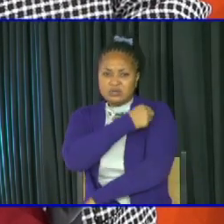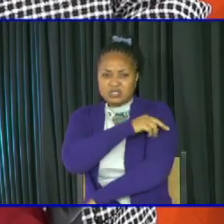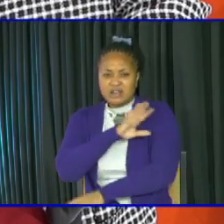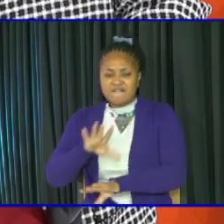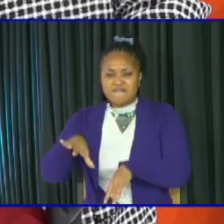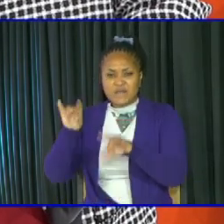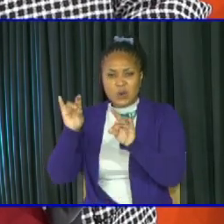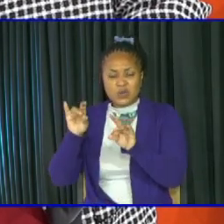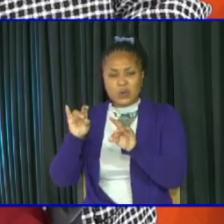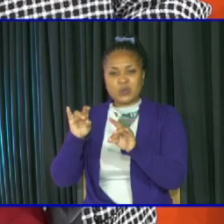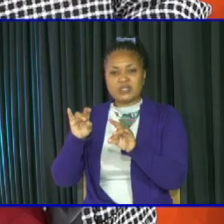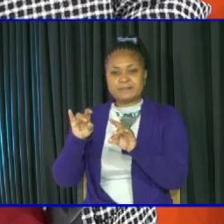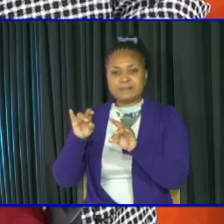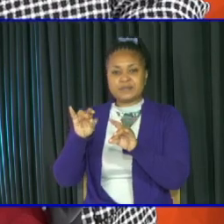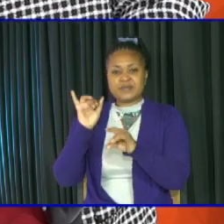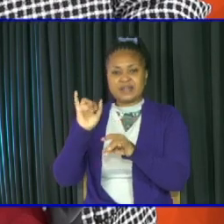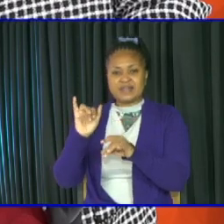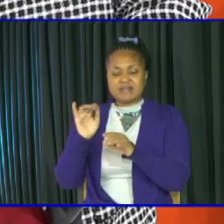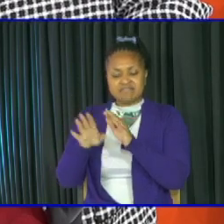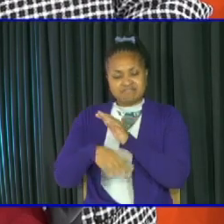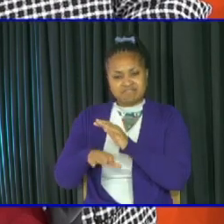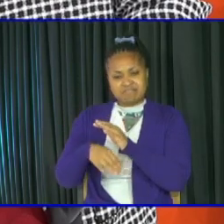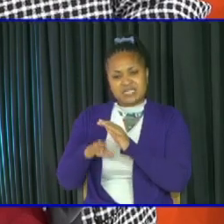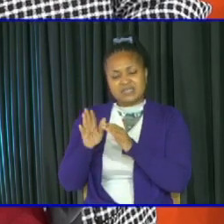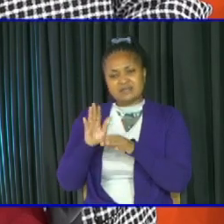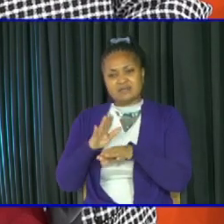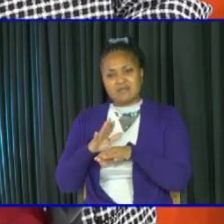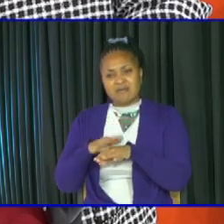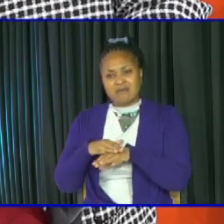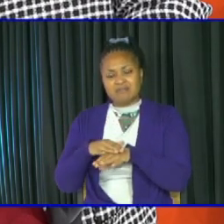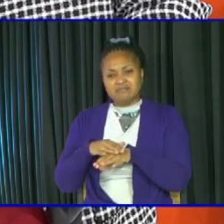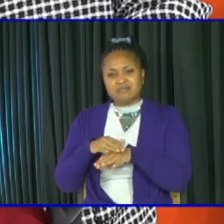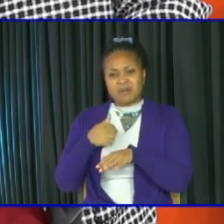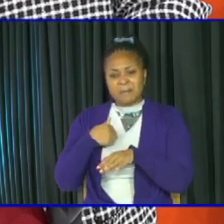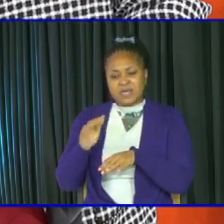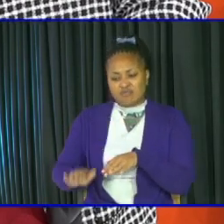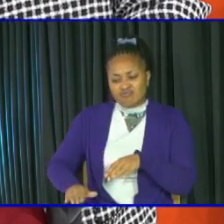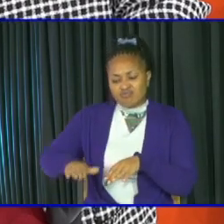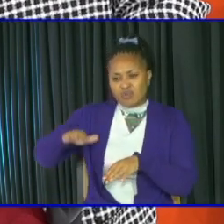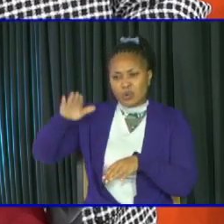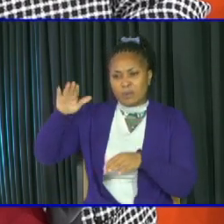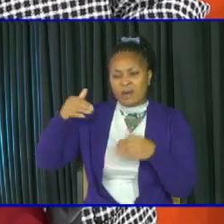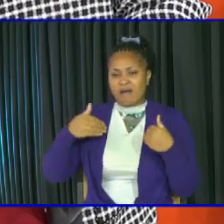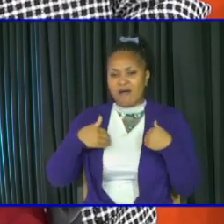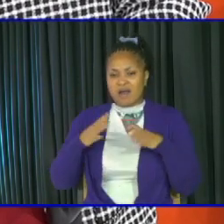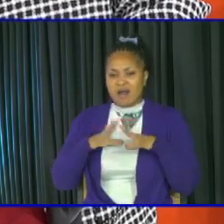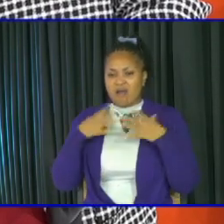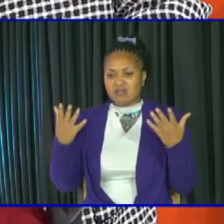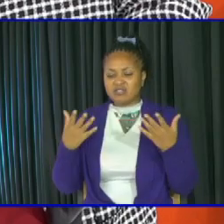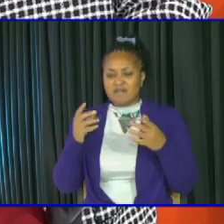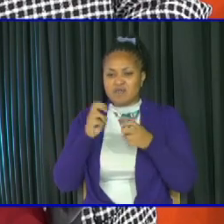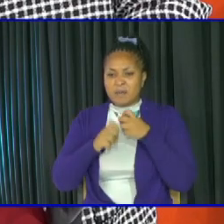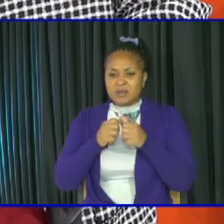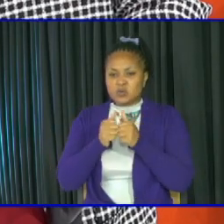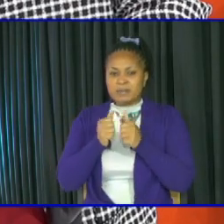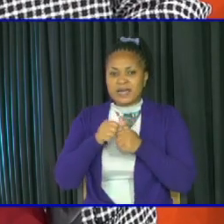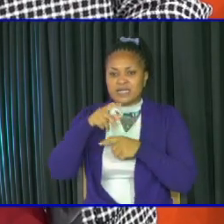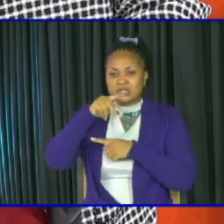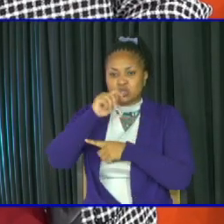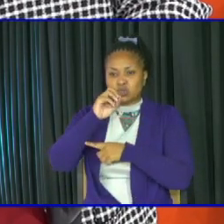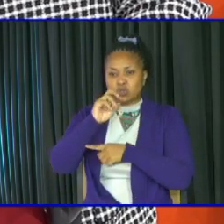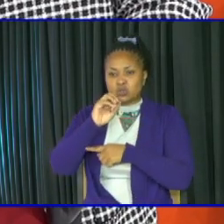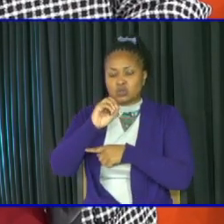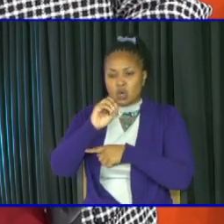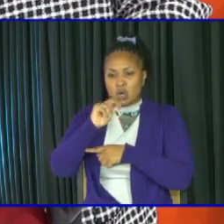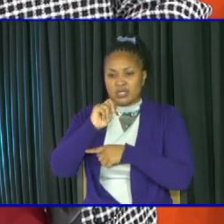out that based on, you know, when I was growing up, I had a lot of cases of tonsillitis. So they said it seemed as if